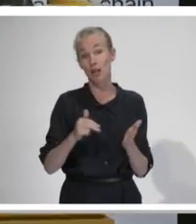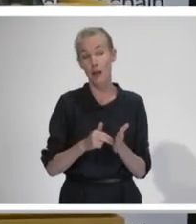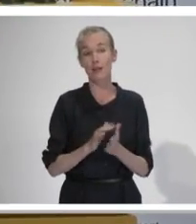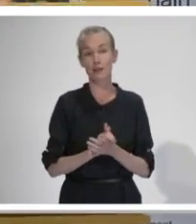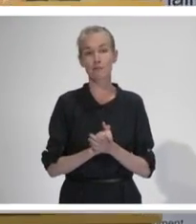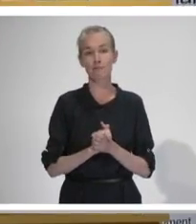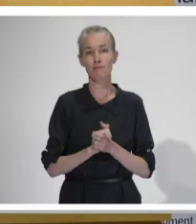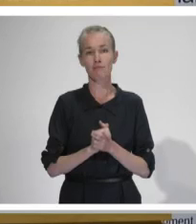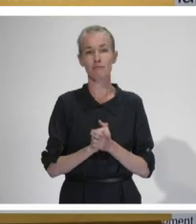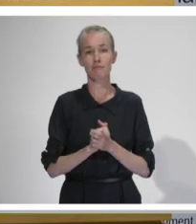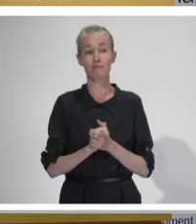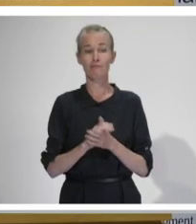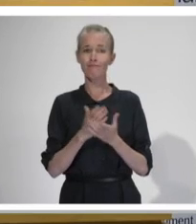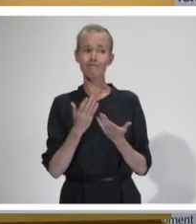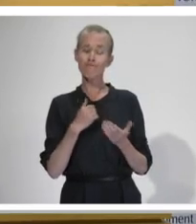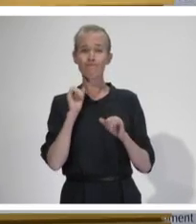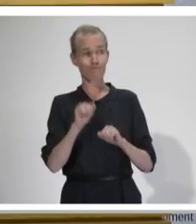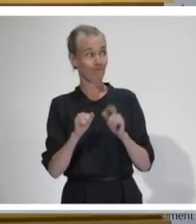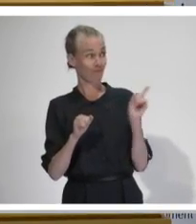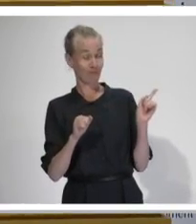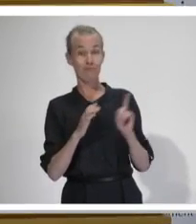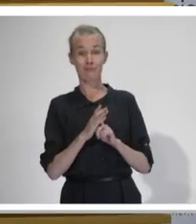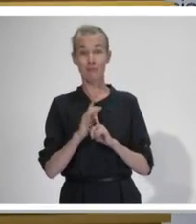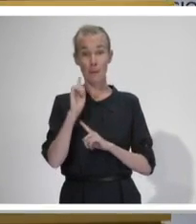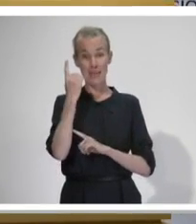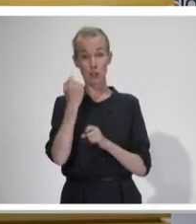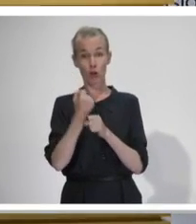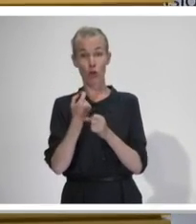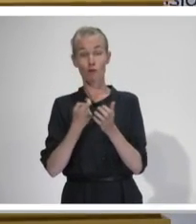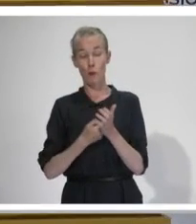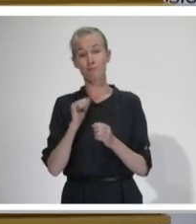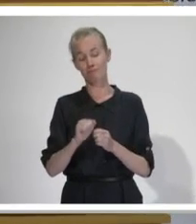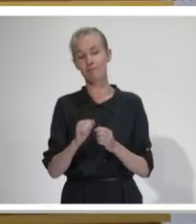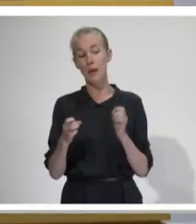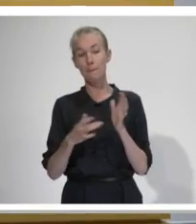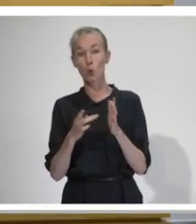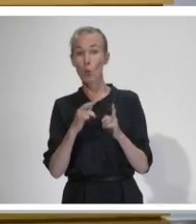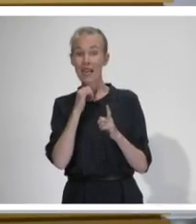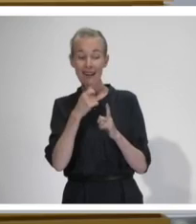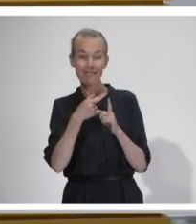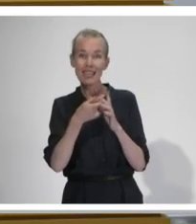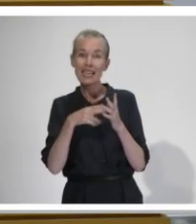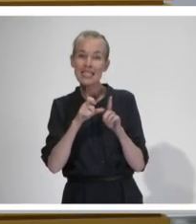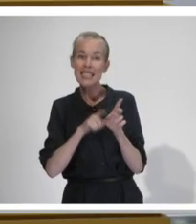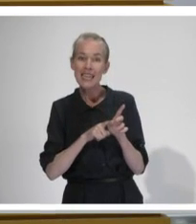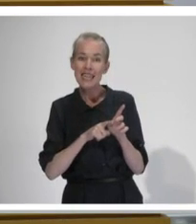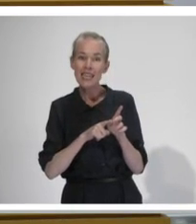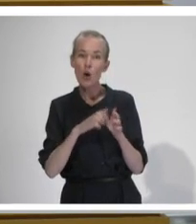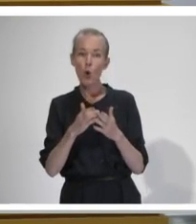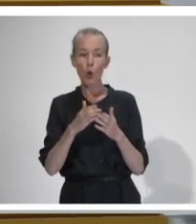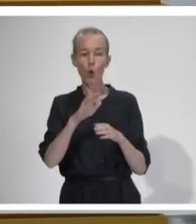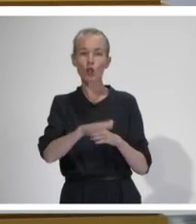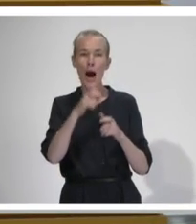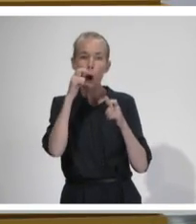early childhood sector is one where we do have to work closely with those who provide the education there to make sure it can be done in a safe